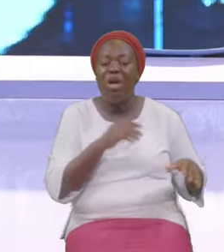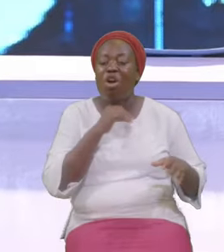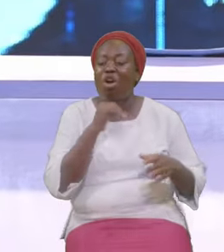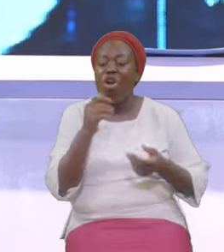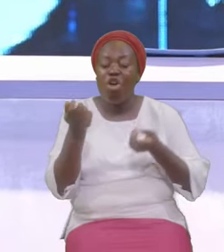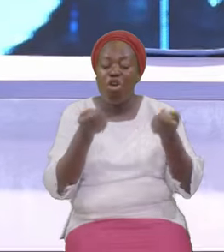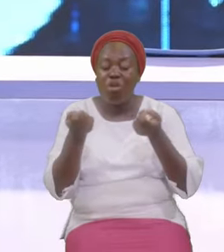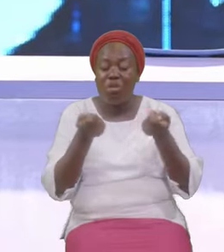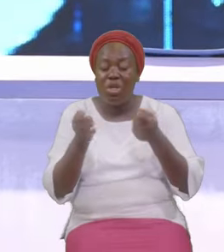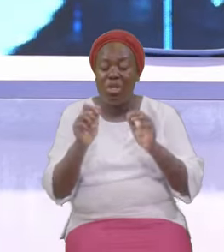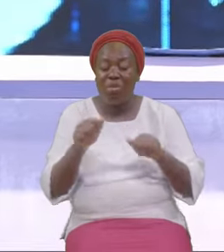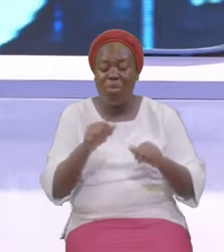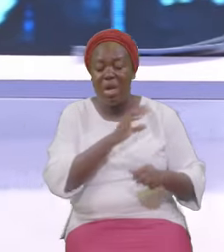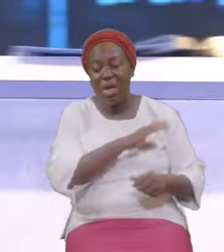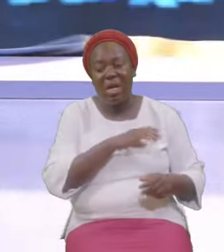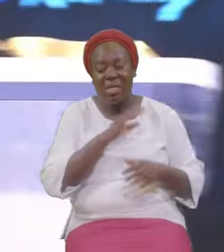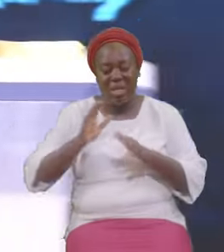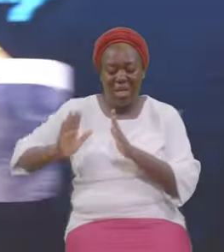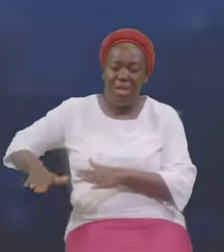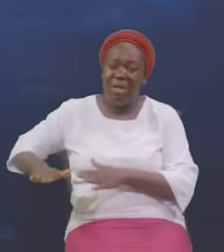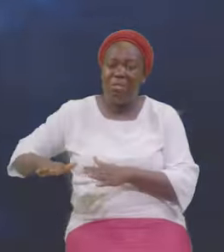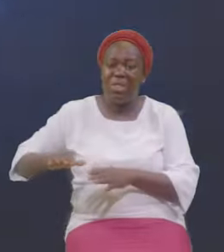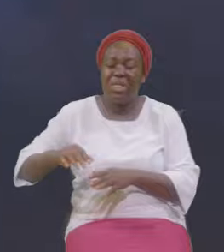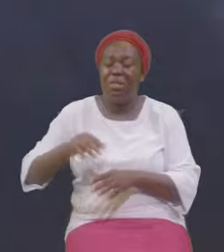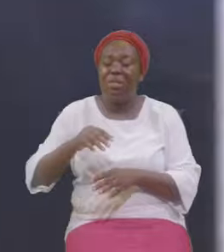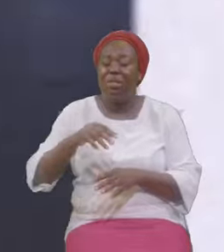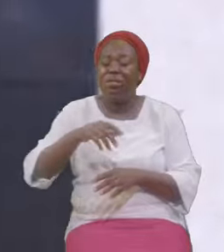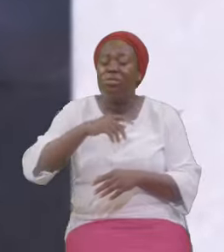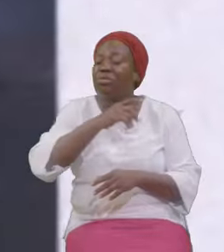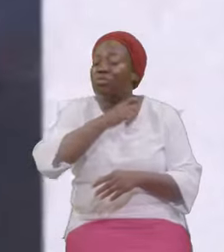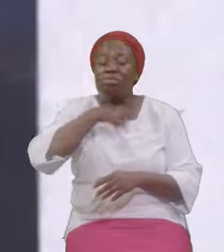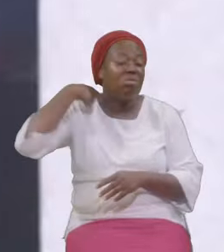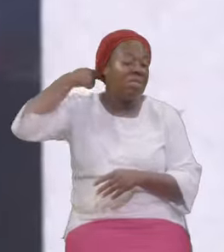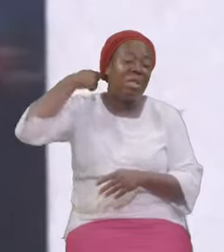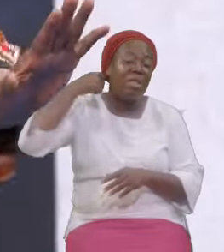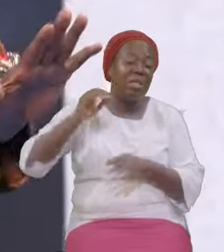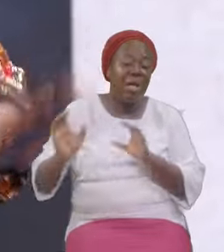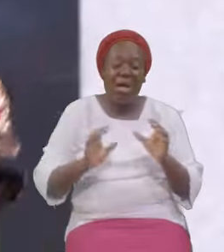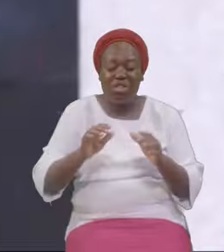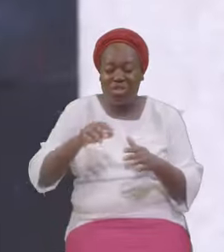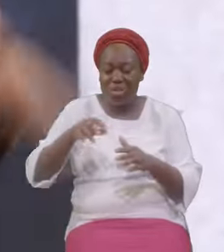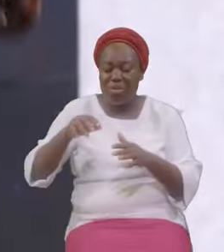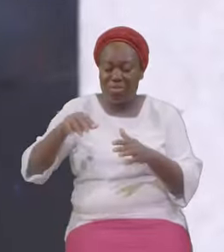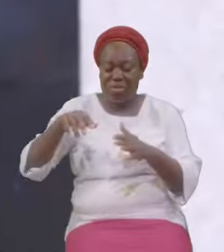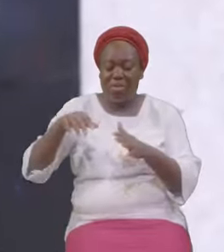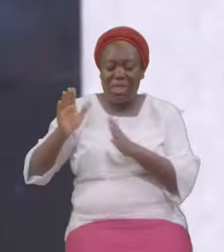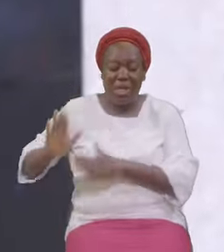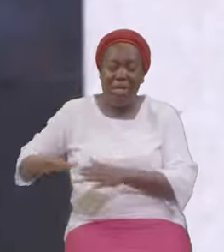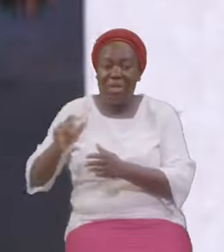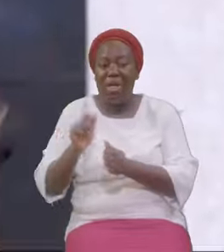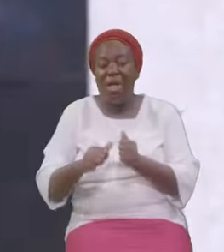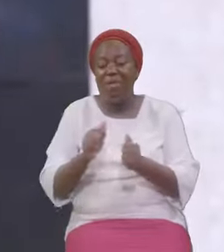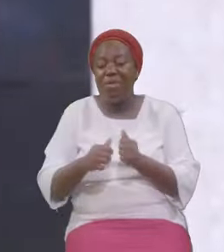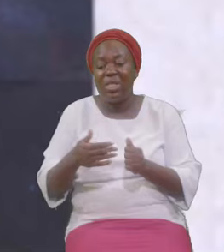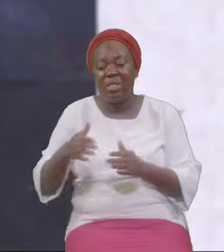character, let suicidal actions, cutting himself, everything led with one